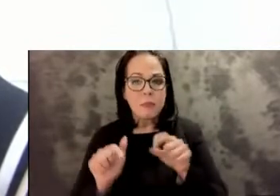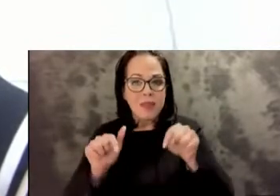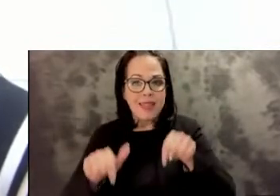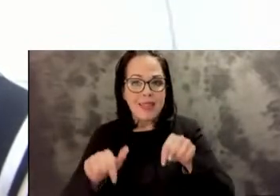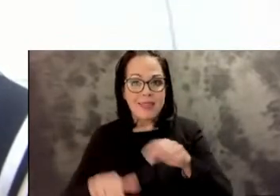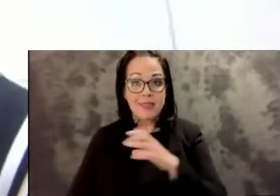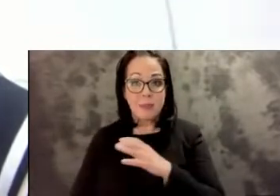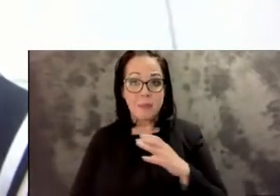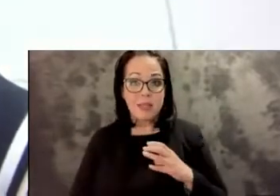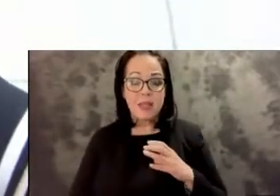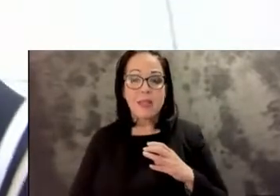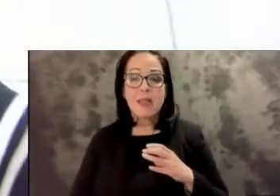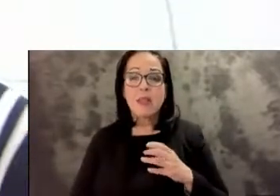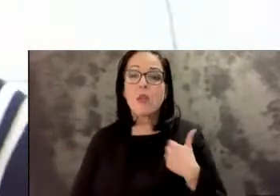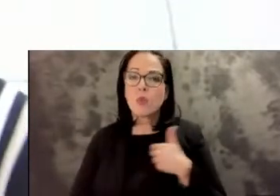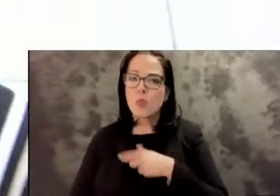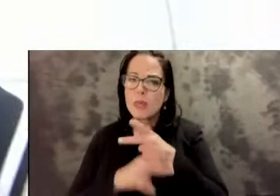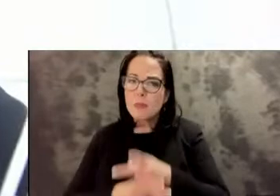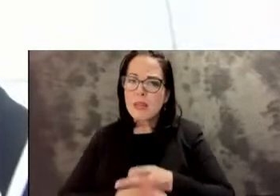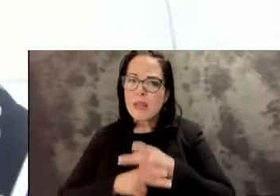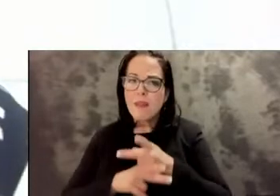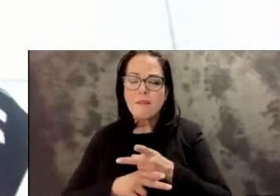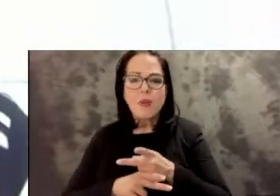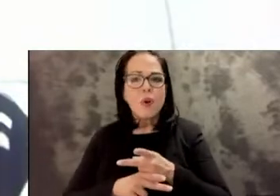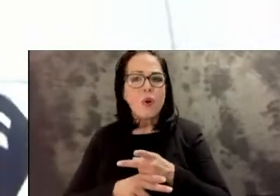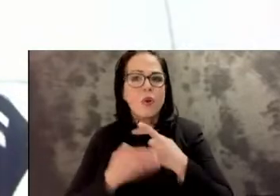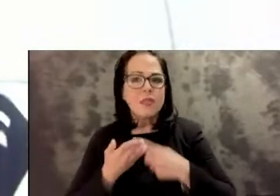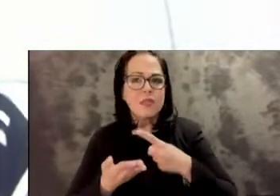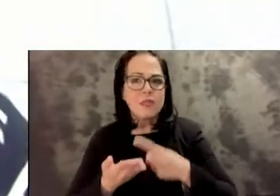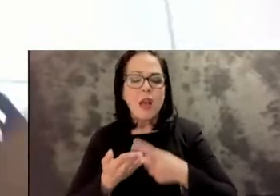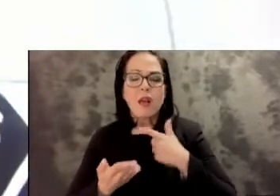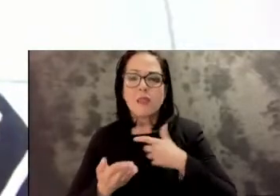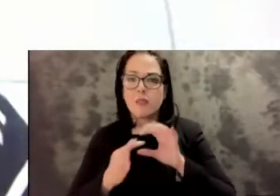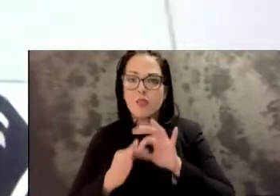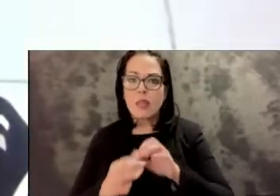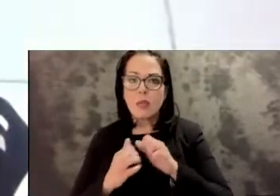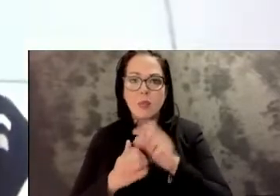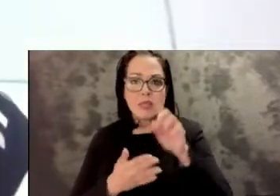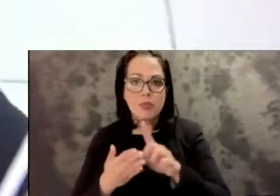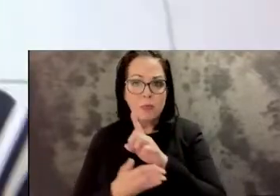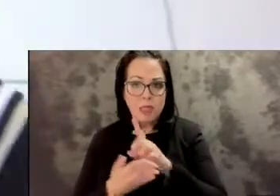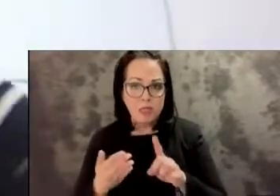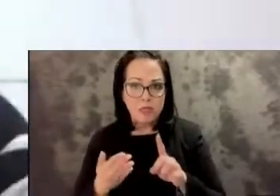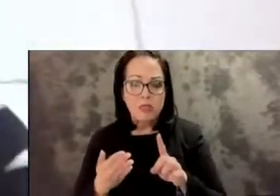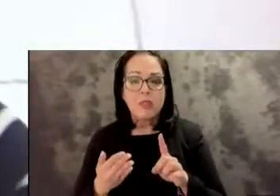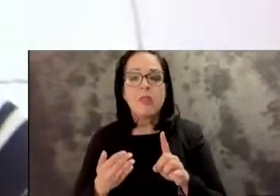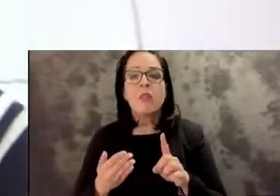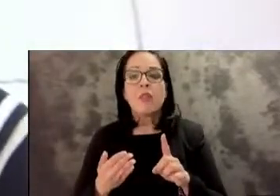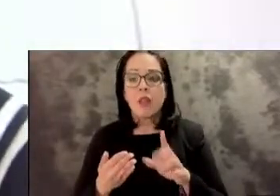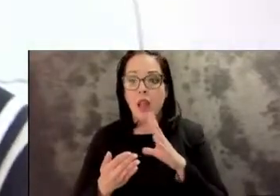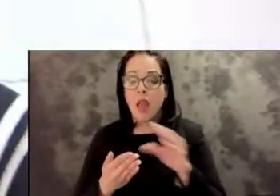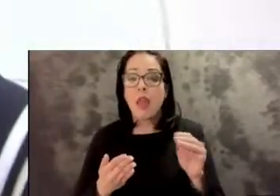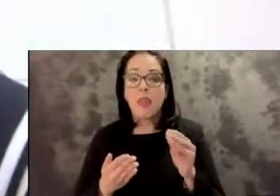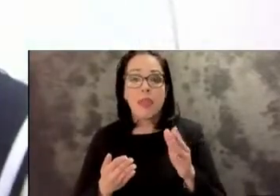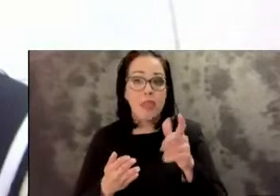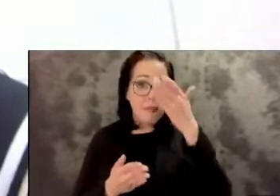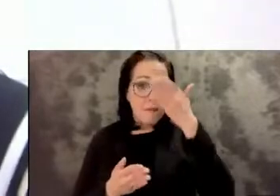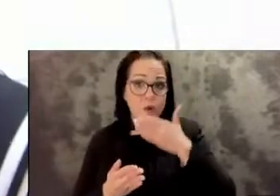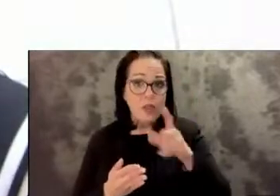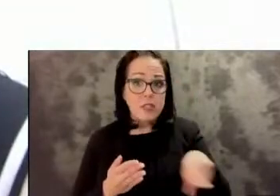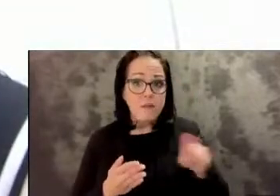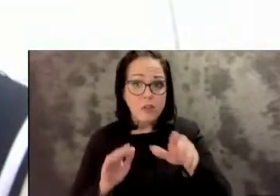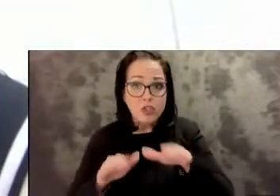that we be careful when we discuss matters related to discrimination in the presence of our children or